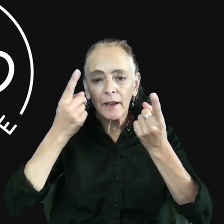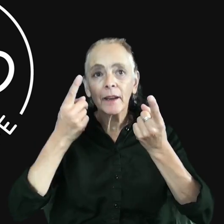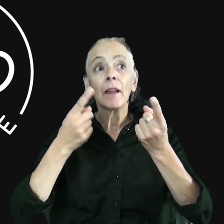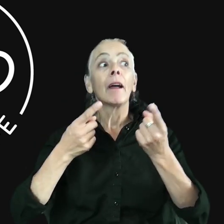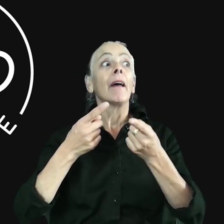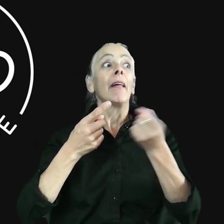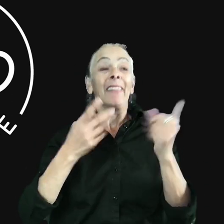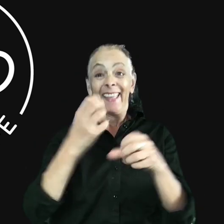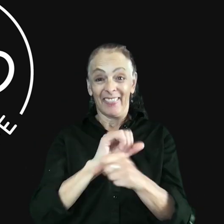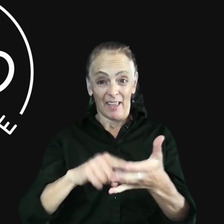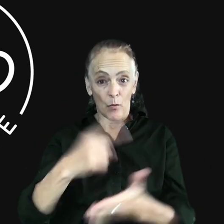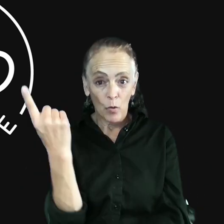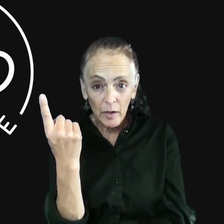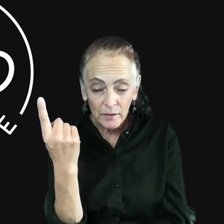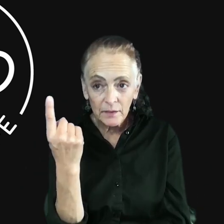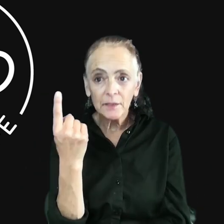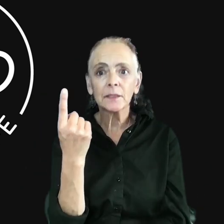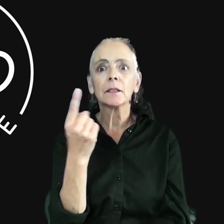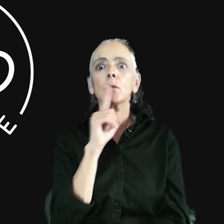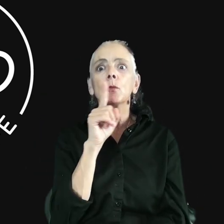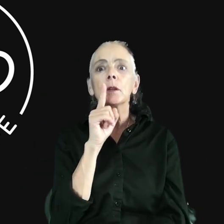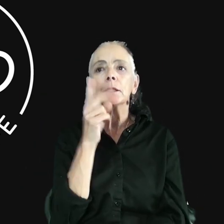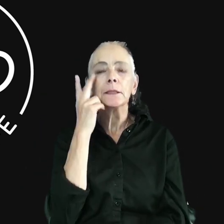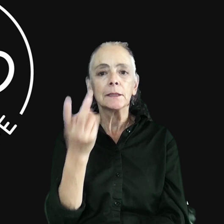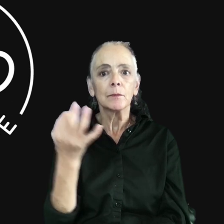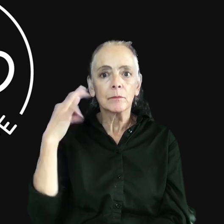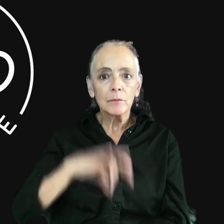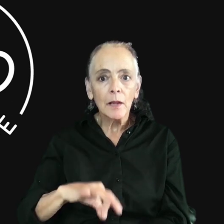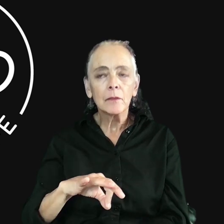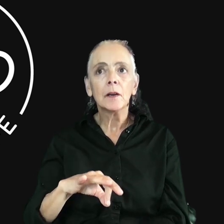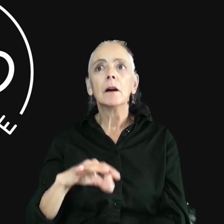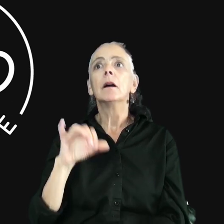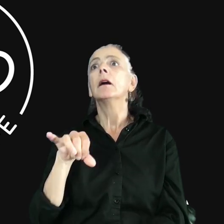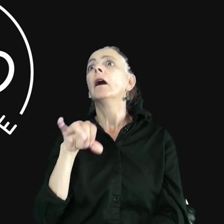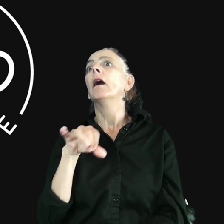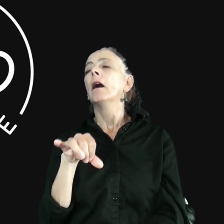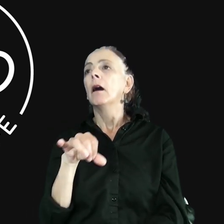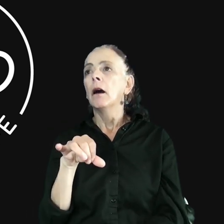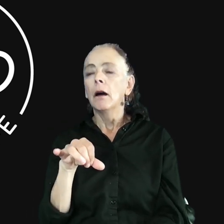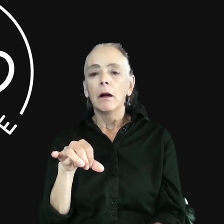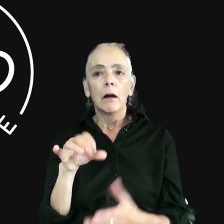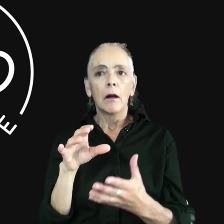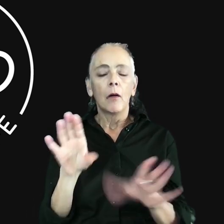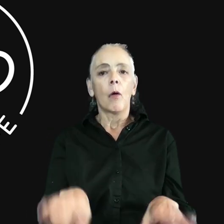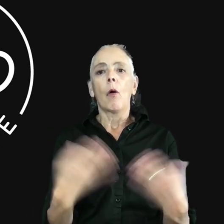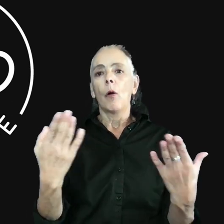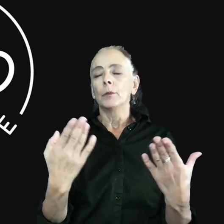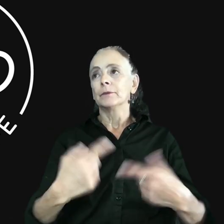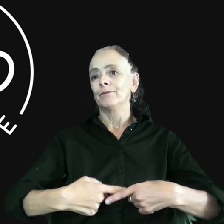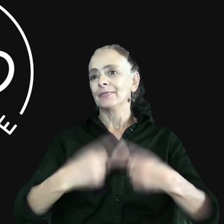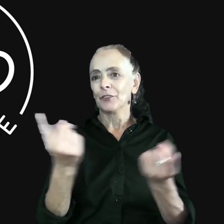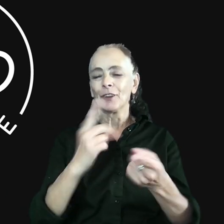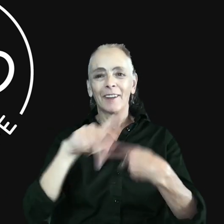get that once and they get the really the value out of it then then it opens up a completely different